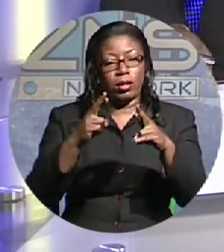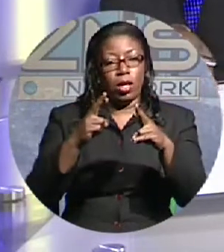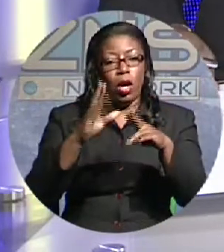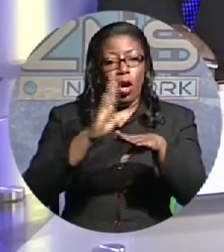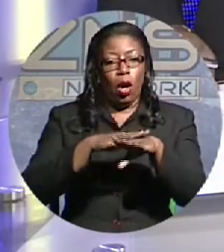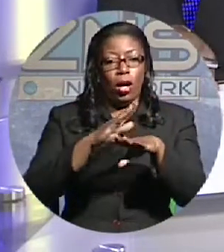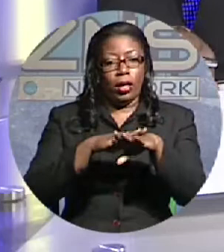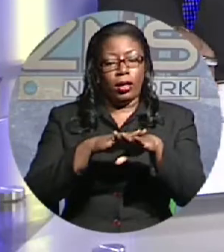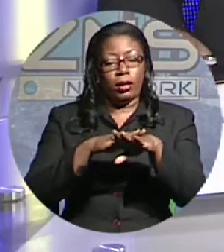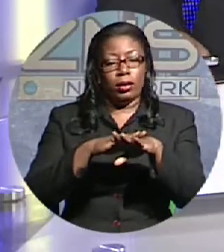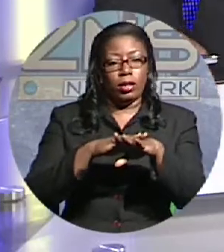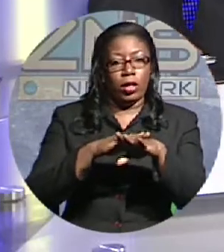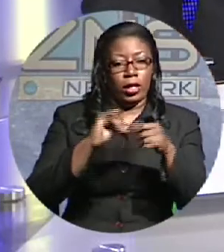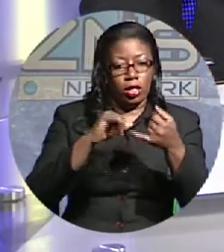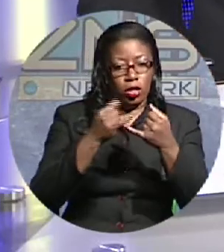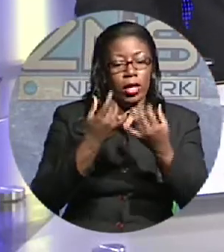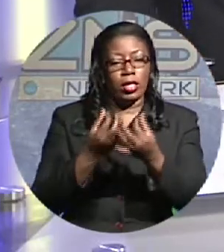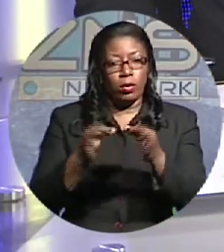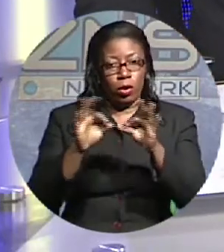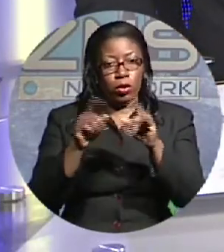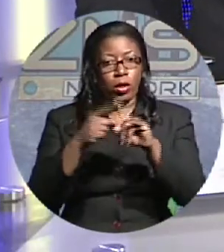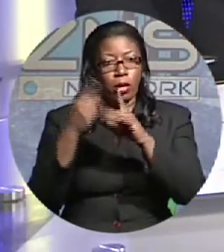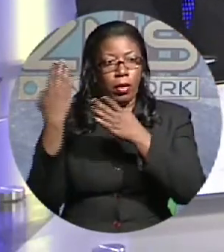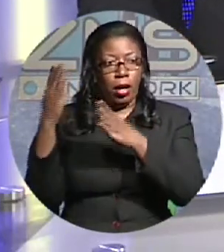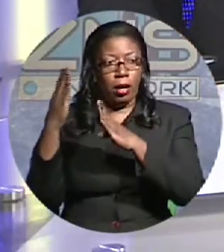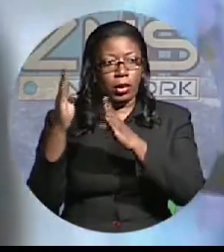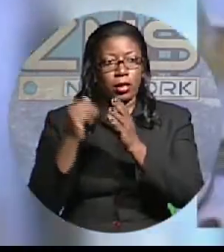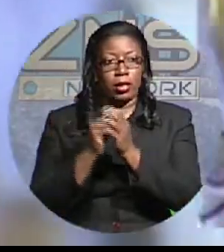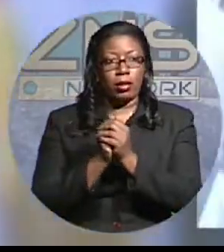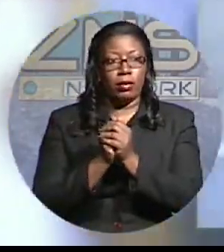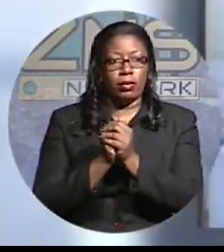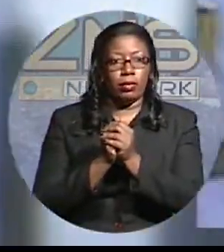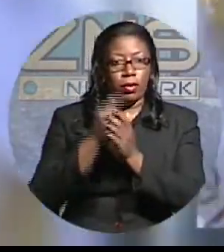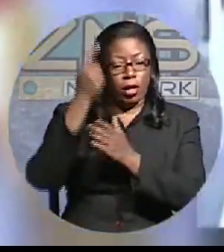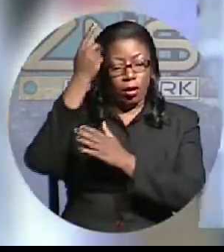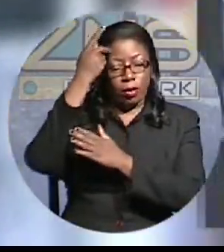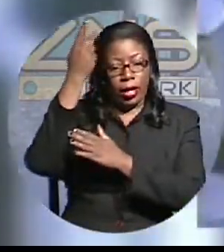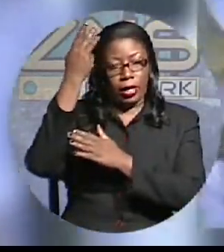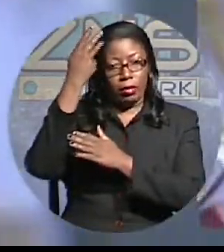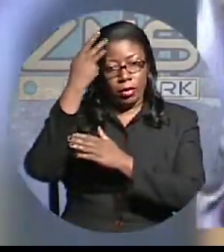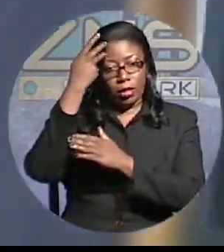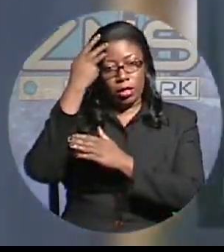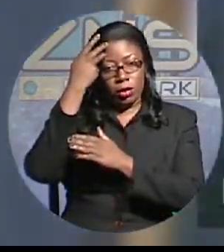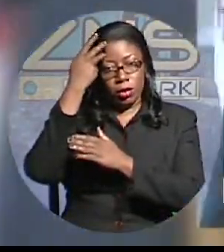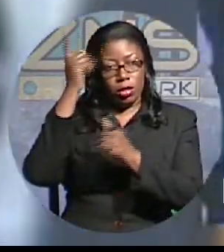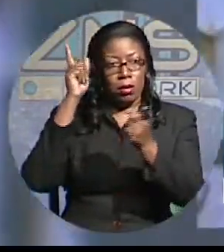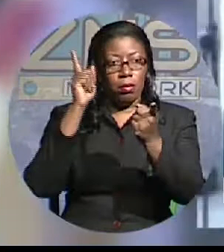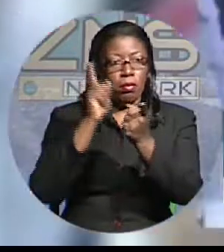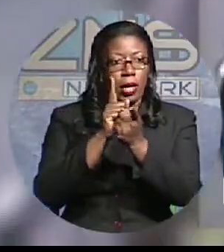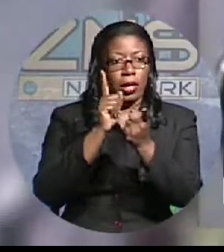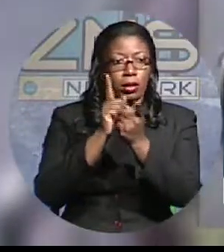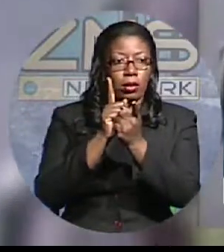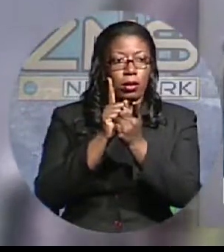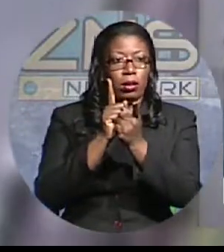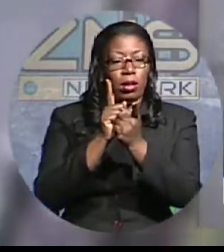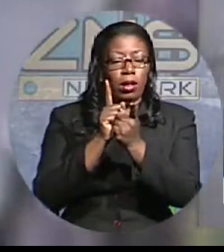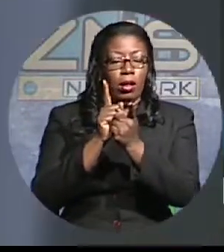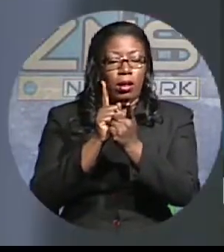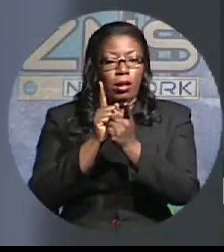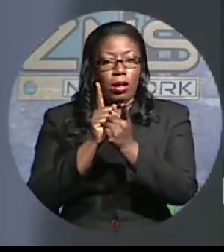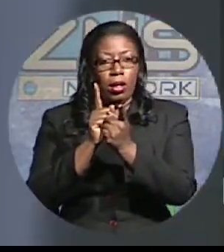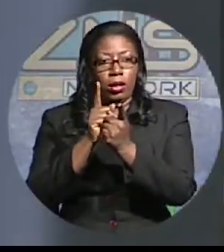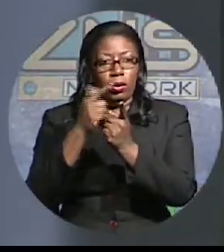Bahamas. Julian Reed was in Havana for the summit. Prime Minister Christie was met with pomp and pageantry in